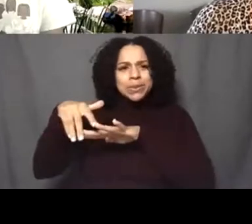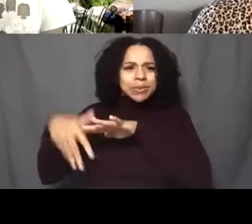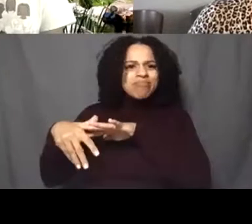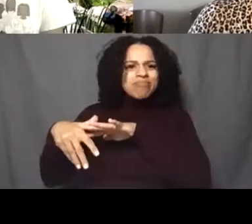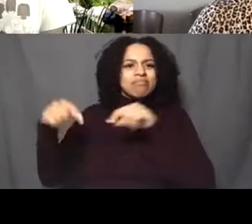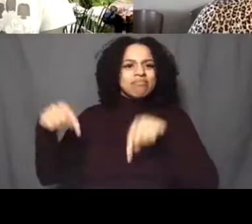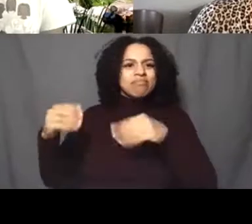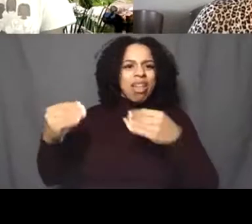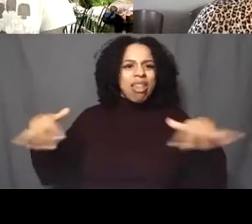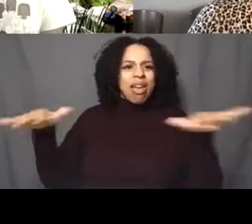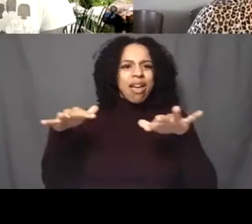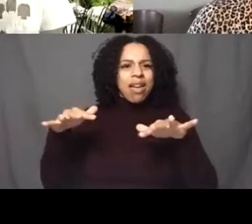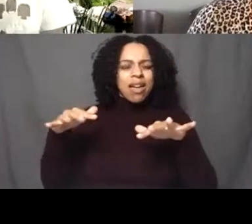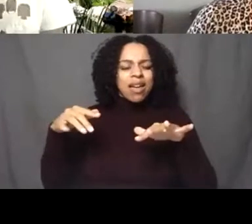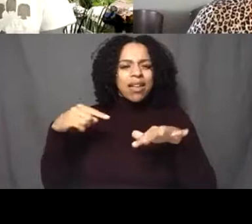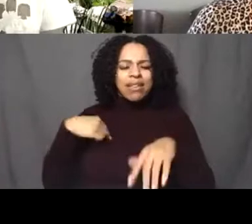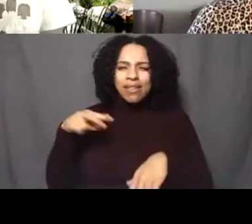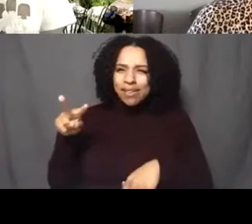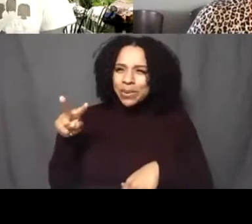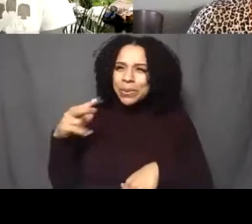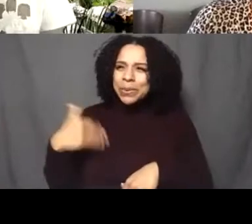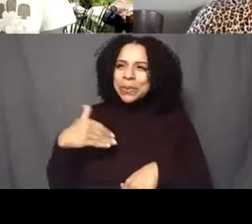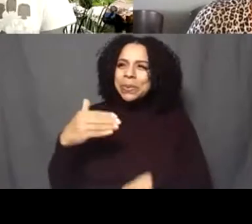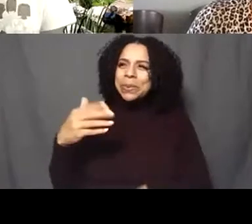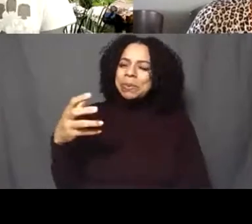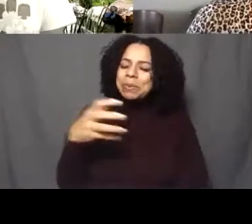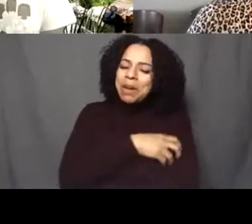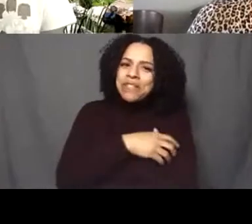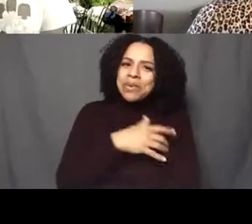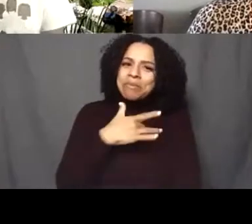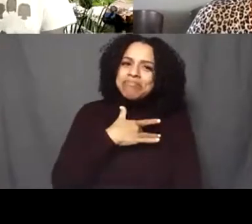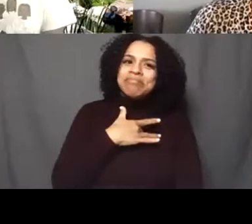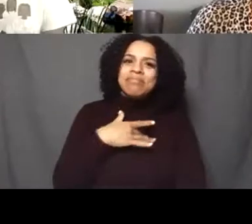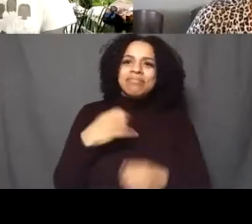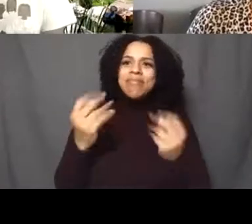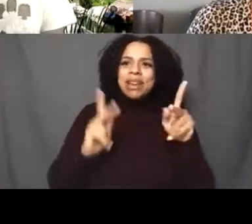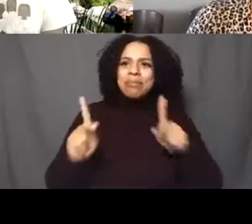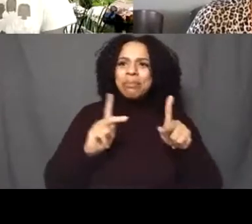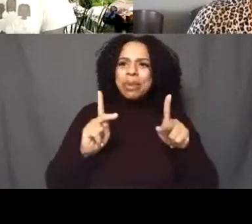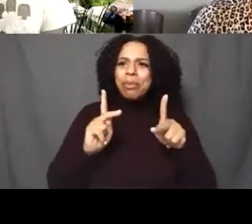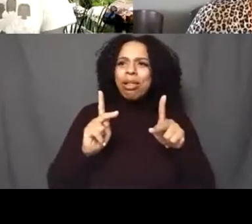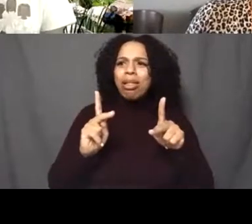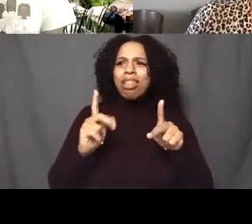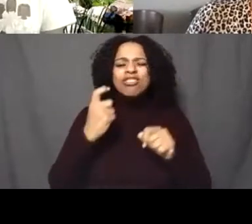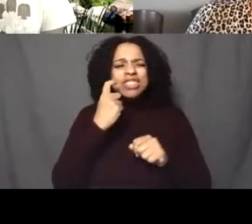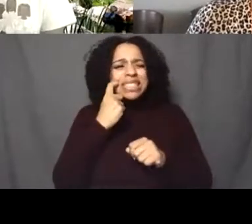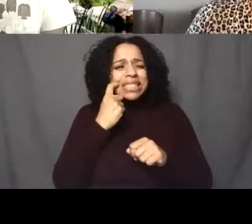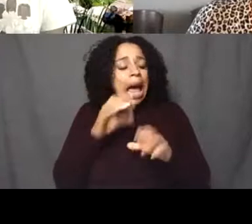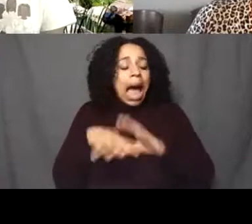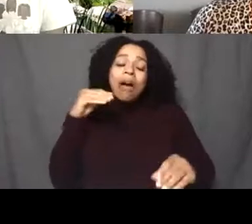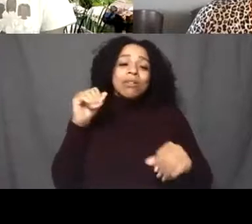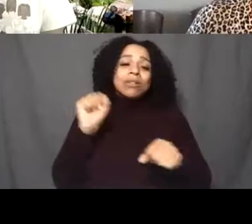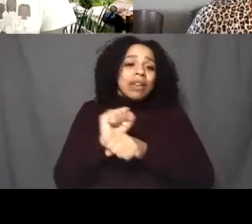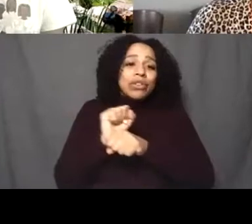thinking of the power of that, that people who many were enslaved, many had just come out of slavery themselves. There was a